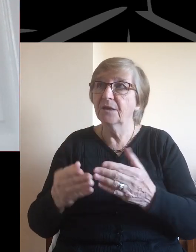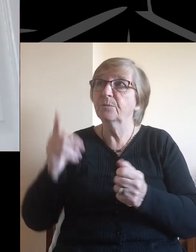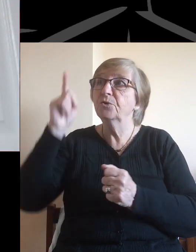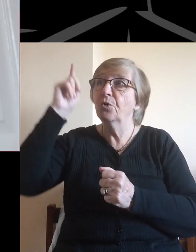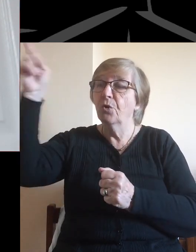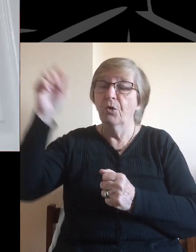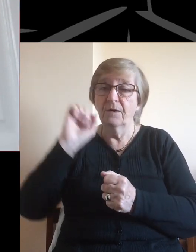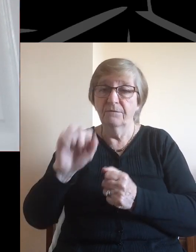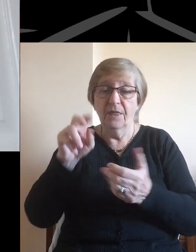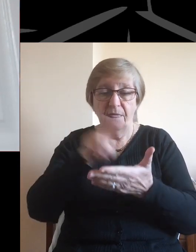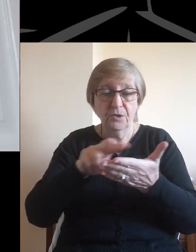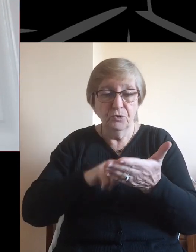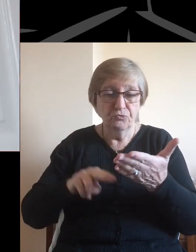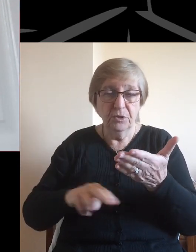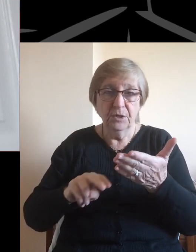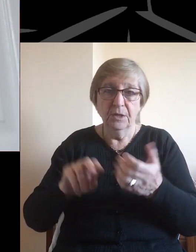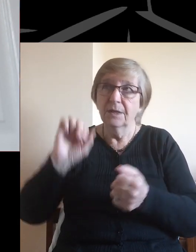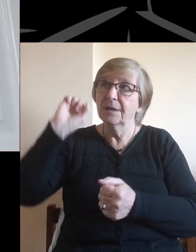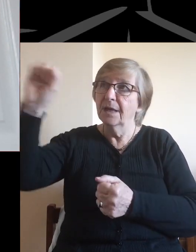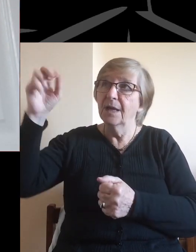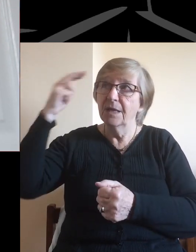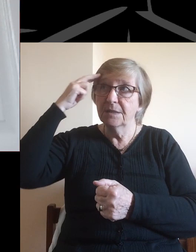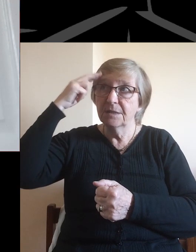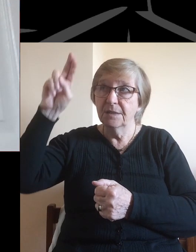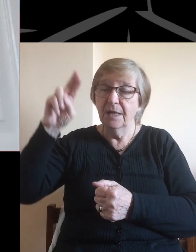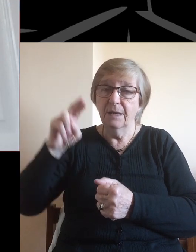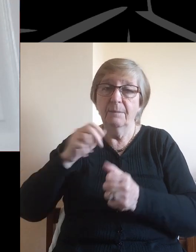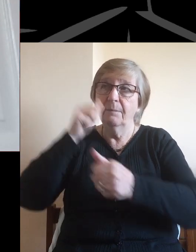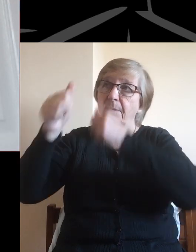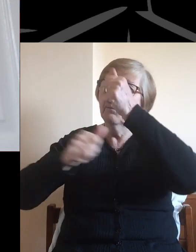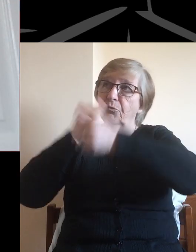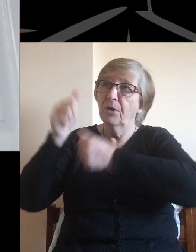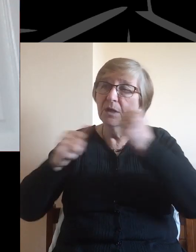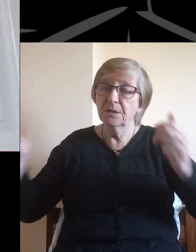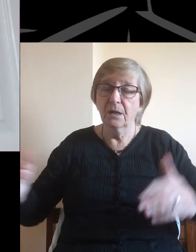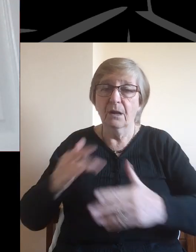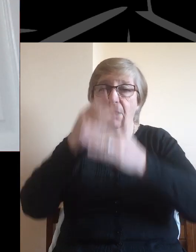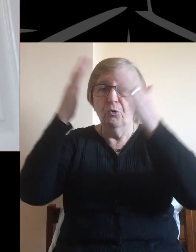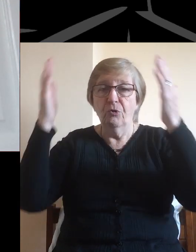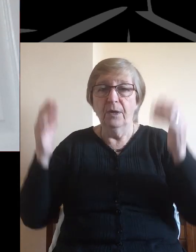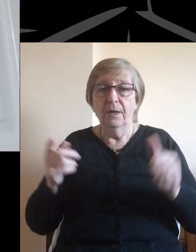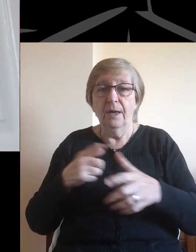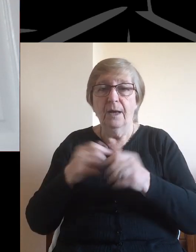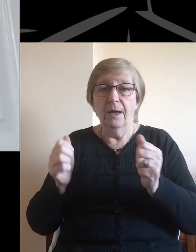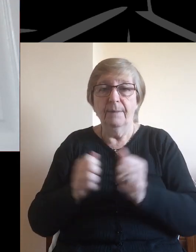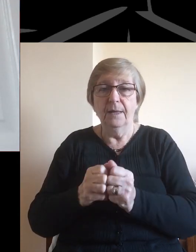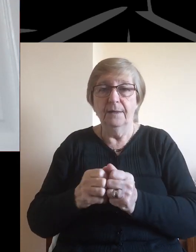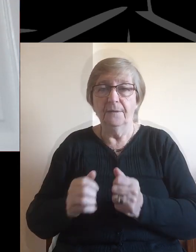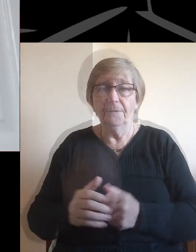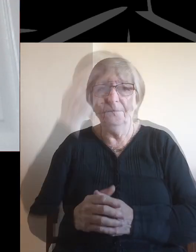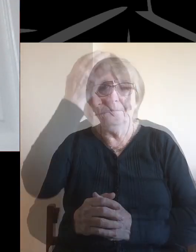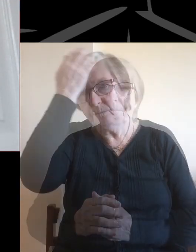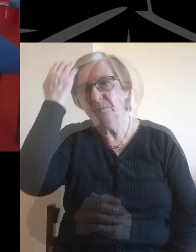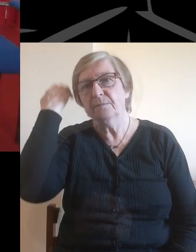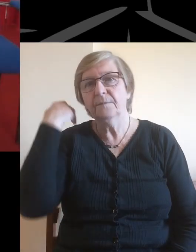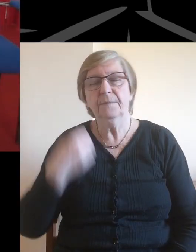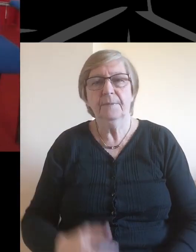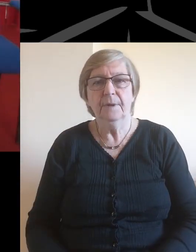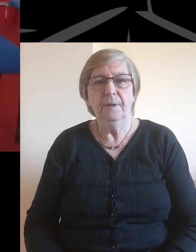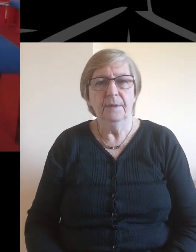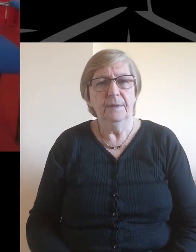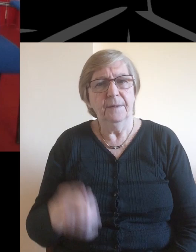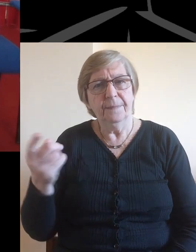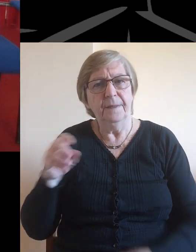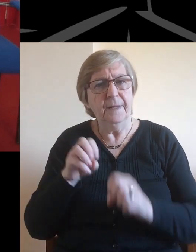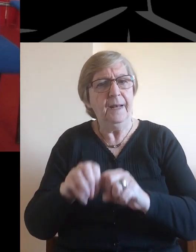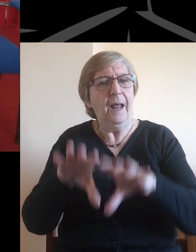Amen, and thanks be to God for this reading, and to his name be the praise and the glory. There's